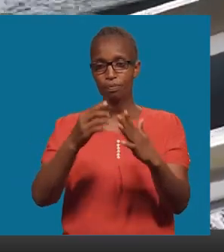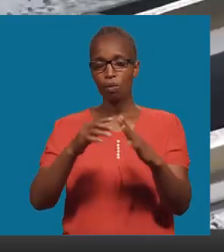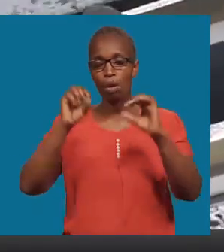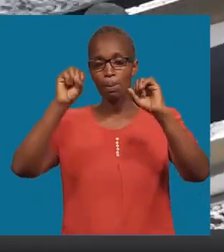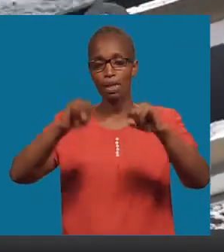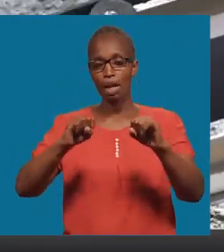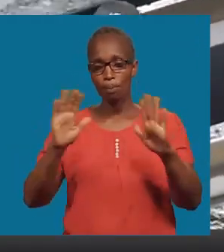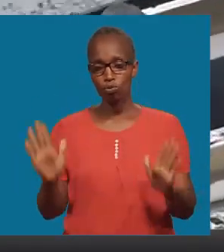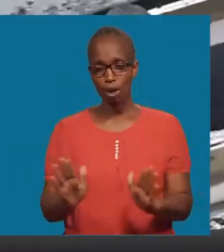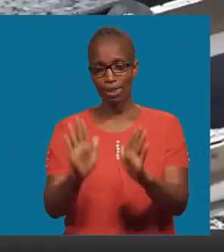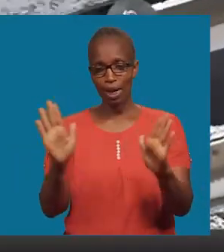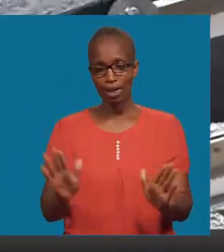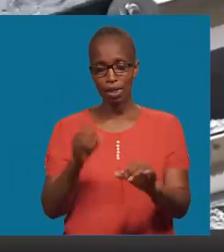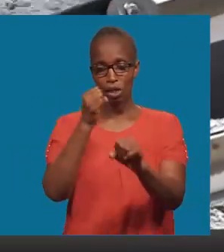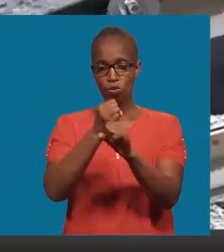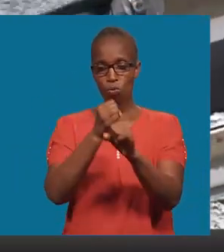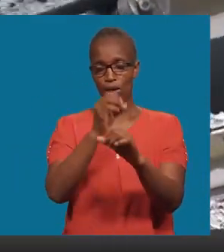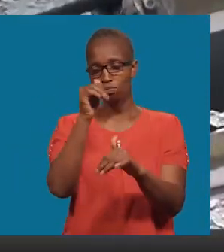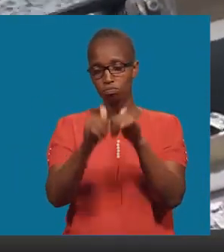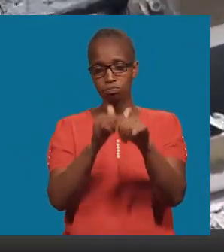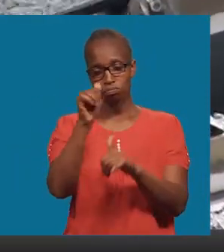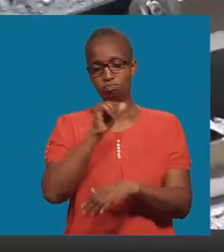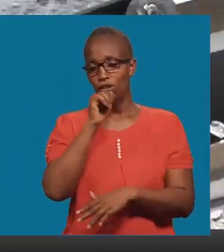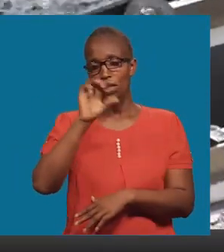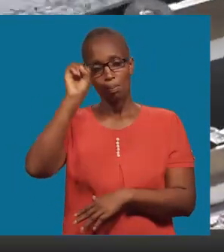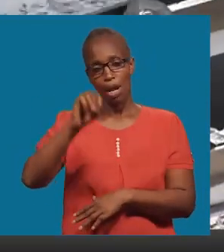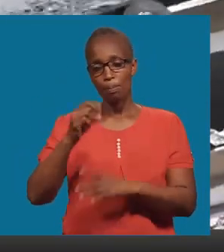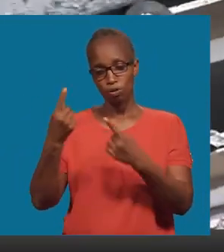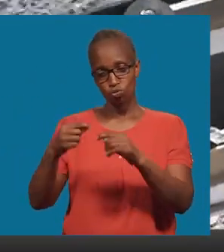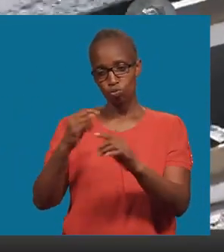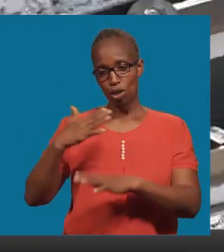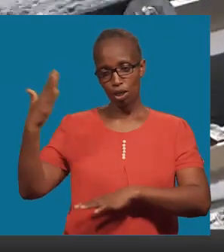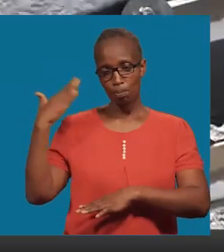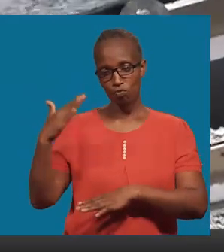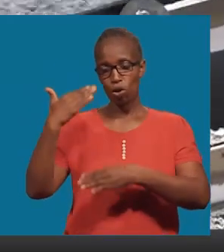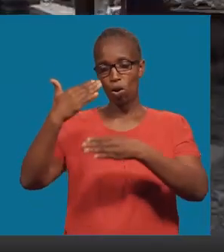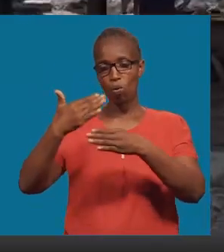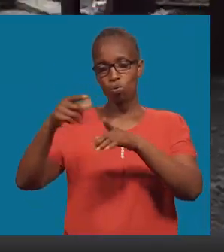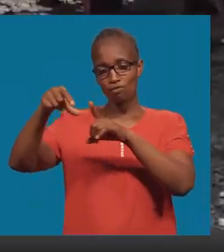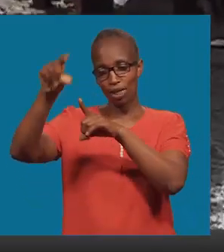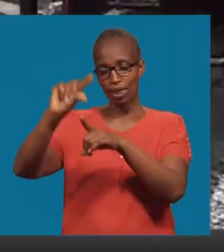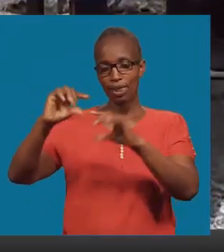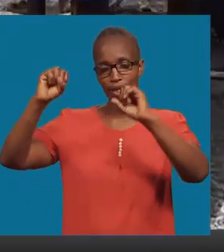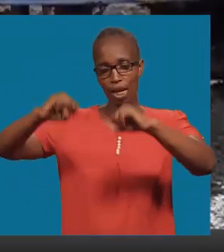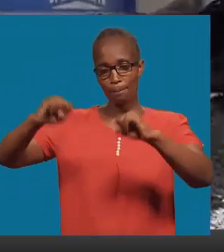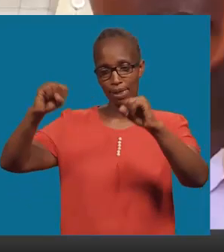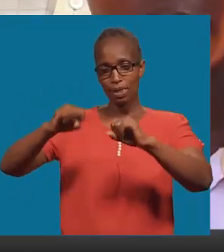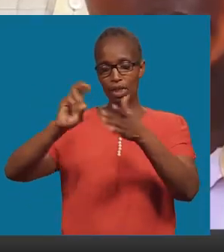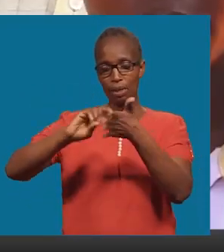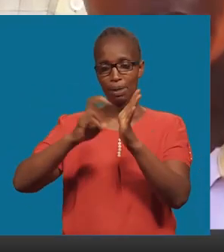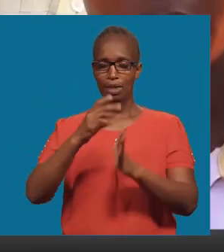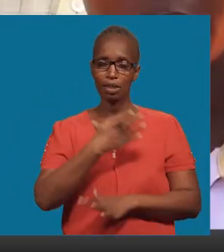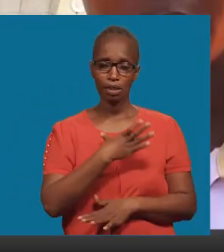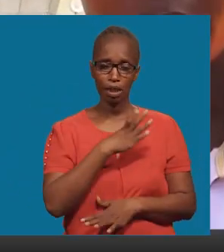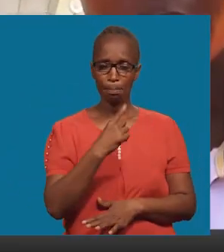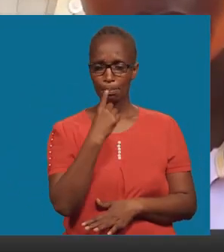encouraged to try out tasks that we have not been able to try out before. We have been built the capacity. And so anybody who feels